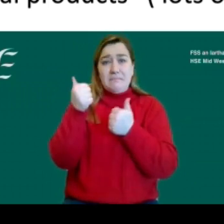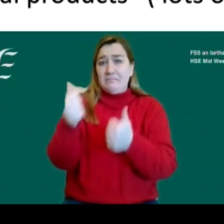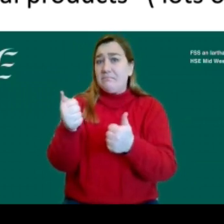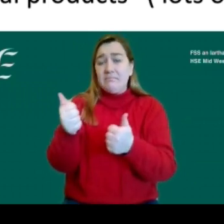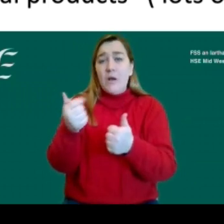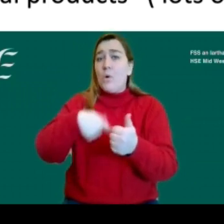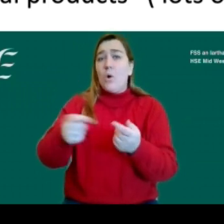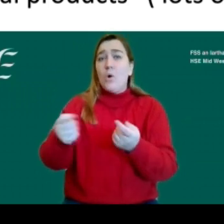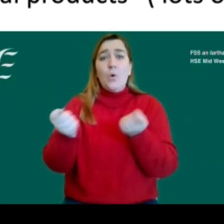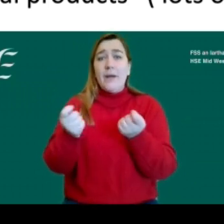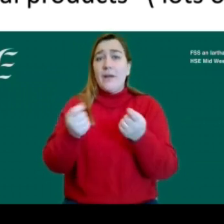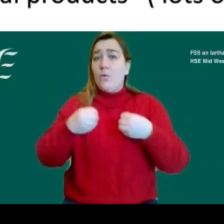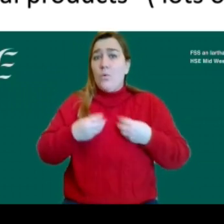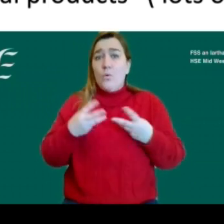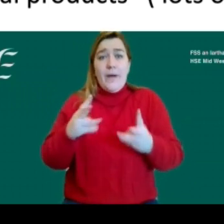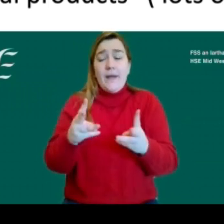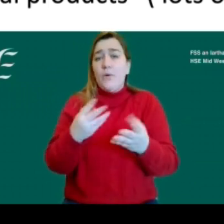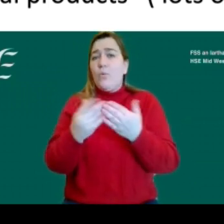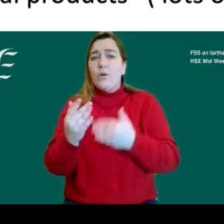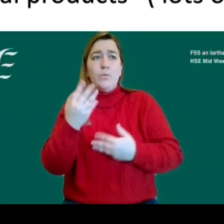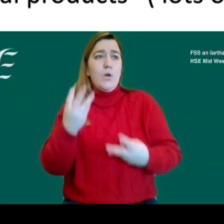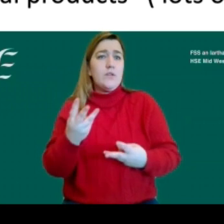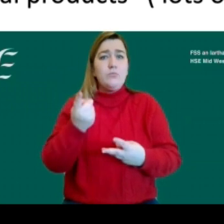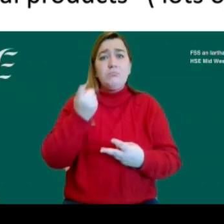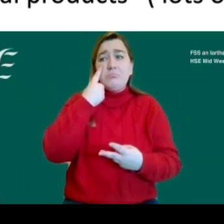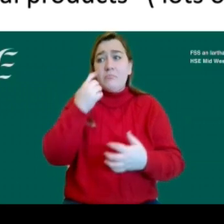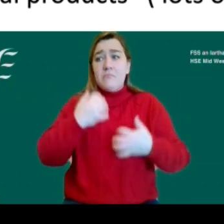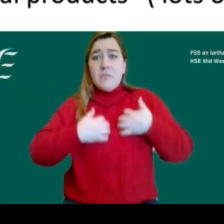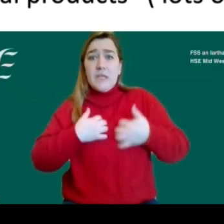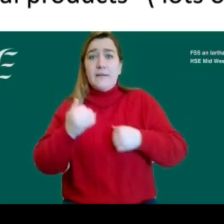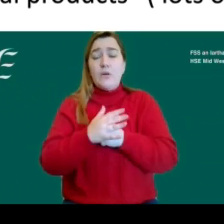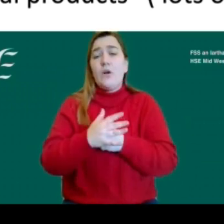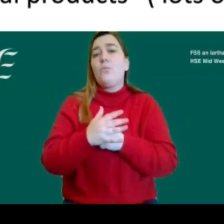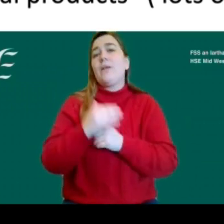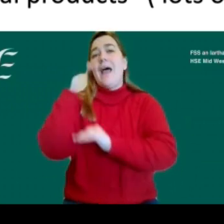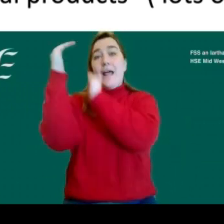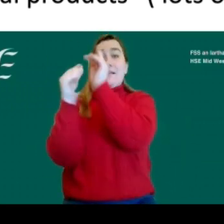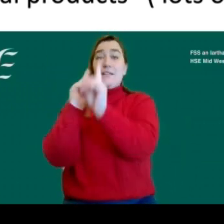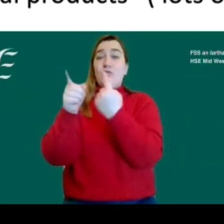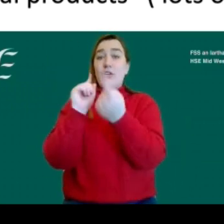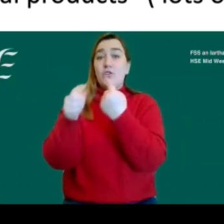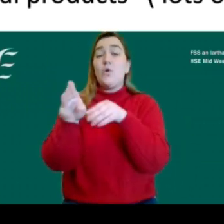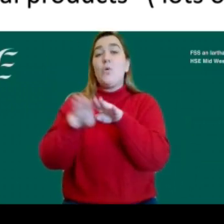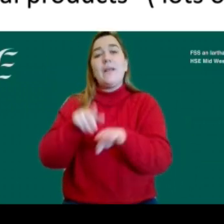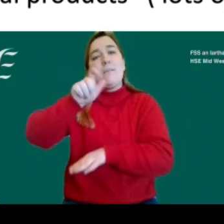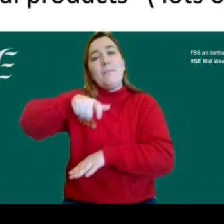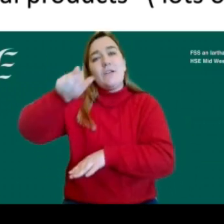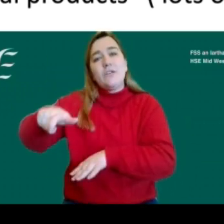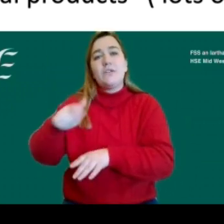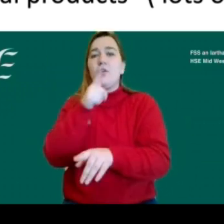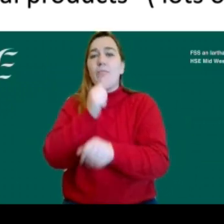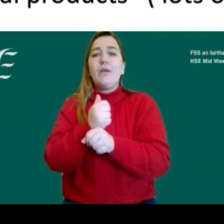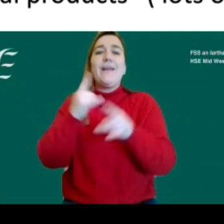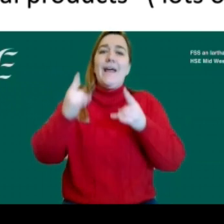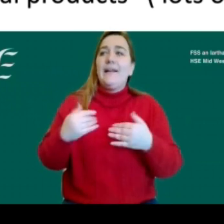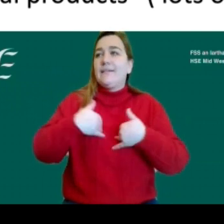all dealing with what we want to look forward to, is kind of having an adult interaction with our patients and listening to their health